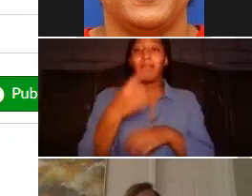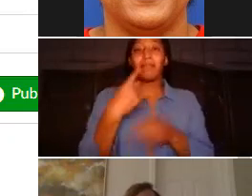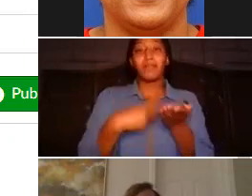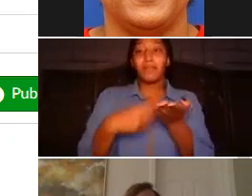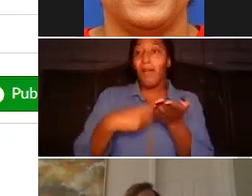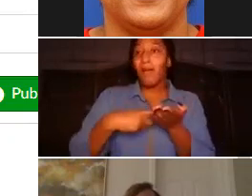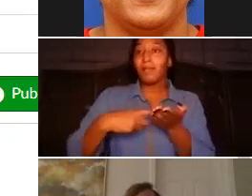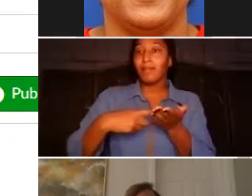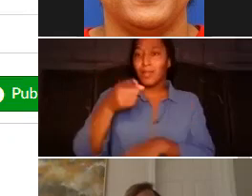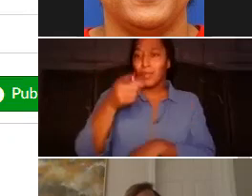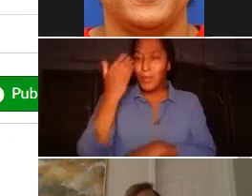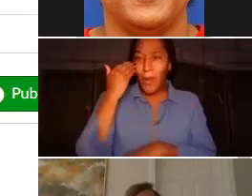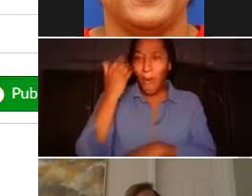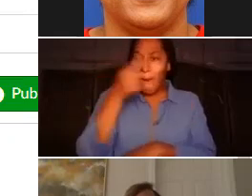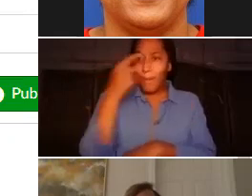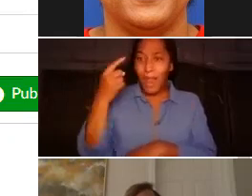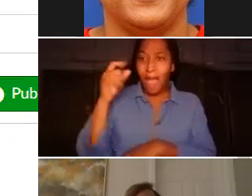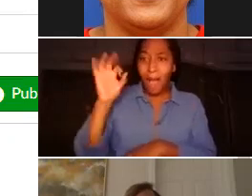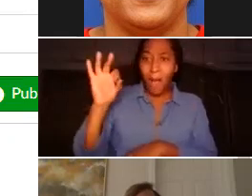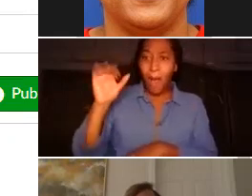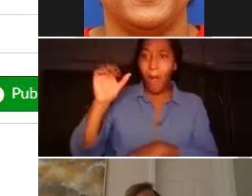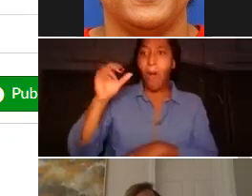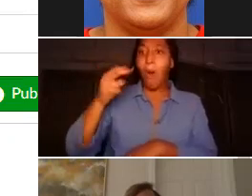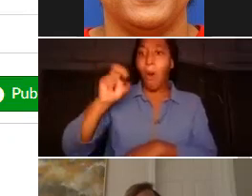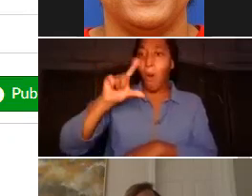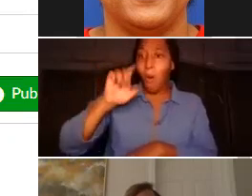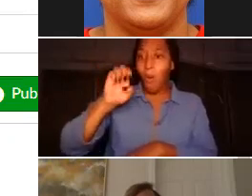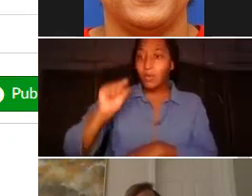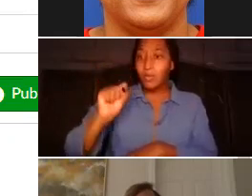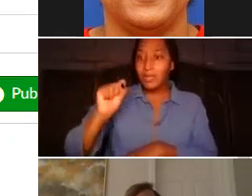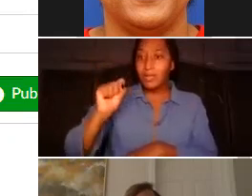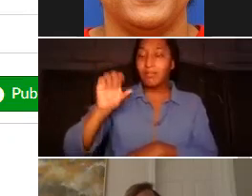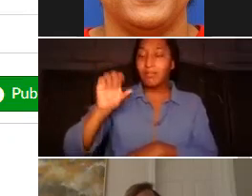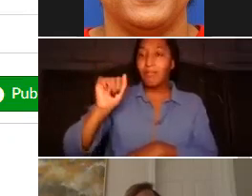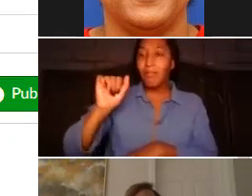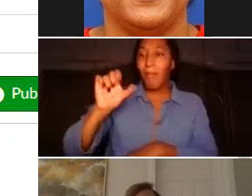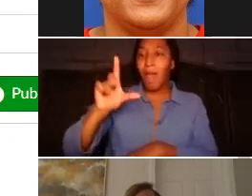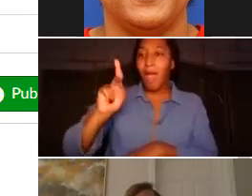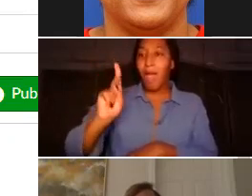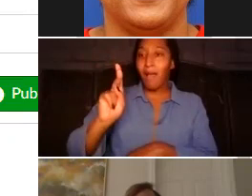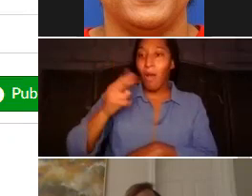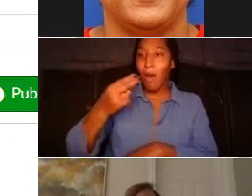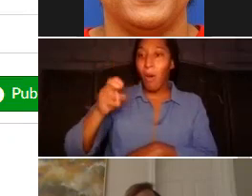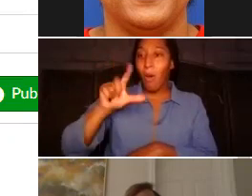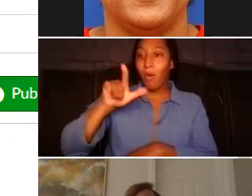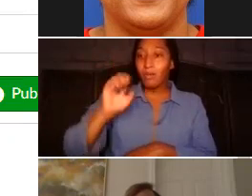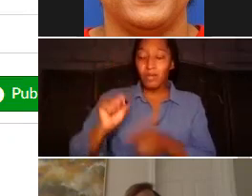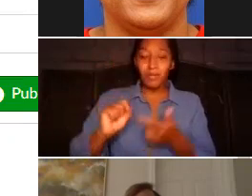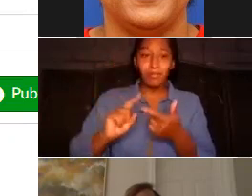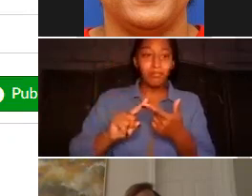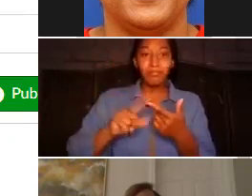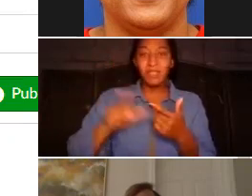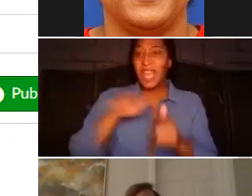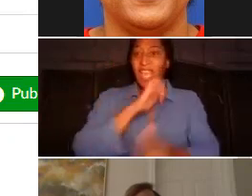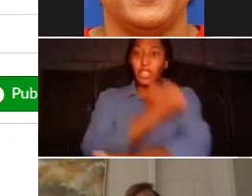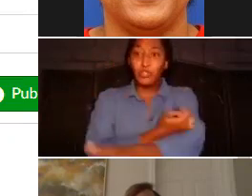matter. So take a look at the information that I have out there for you. Again, any questions you have, I'll be happy to answer, but